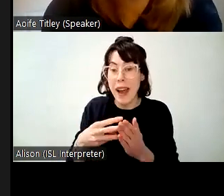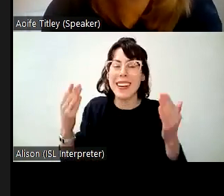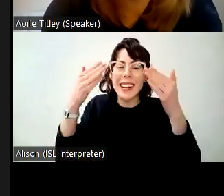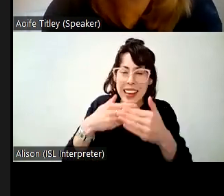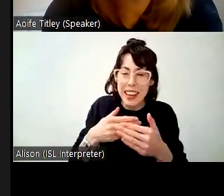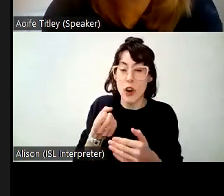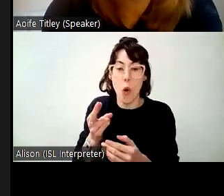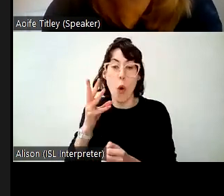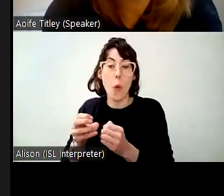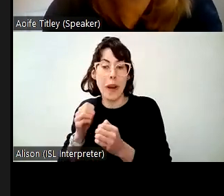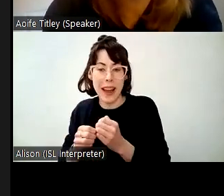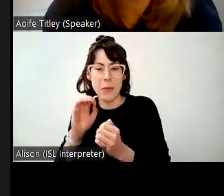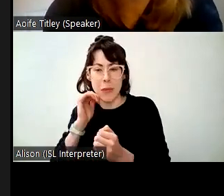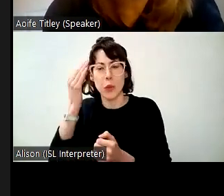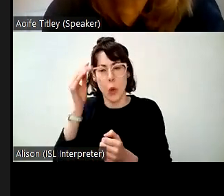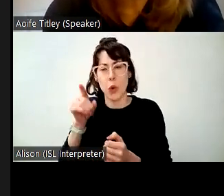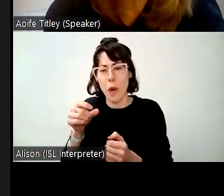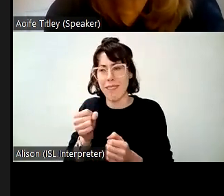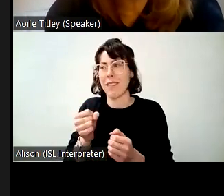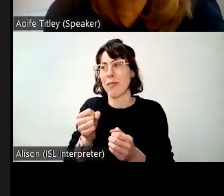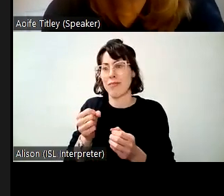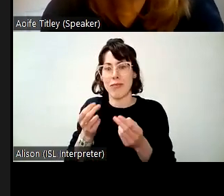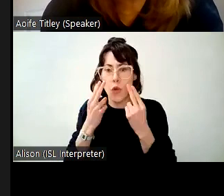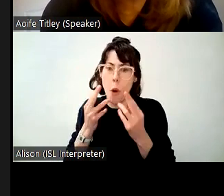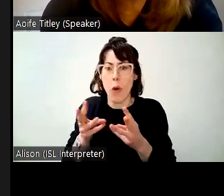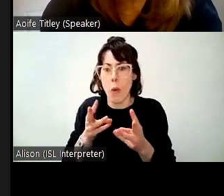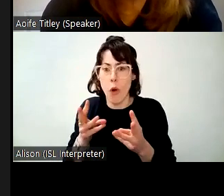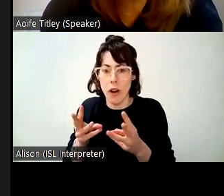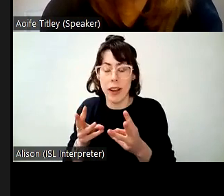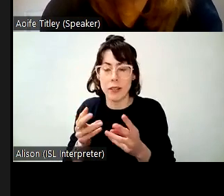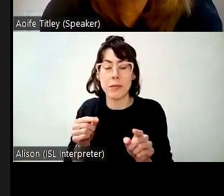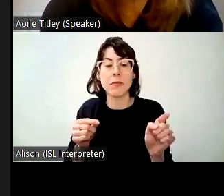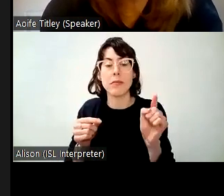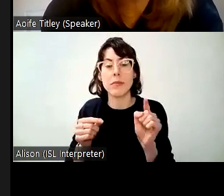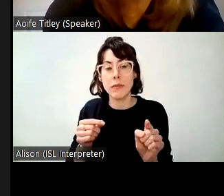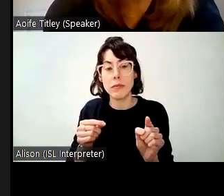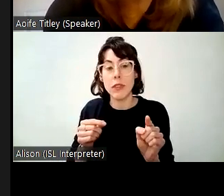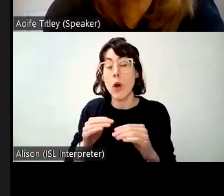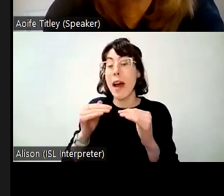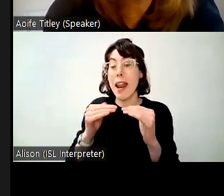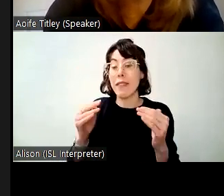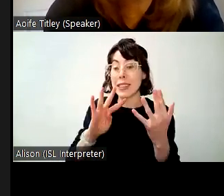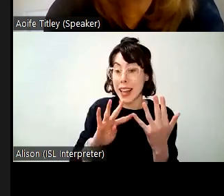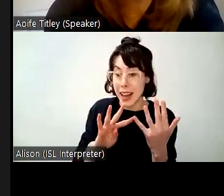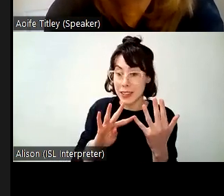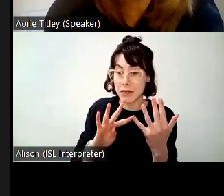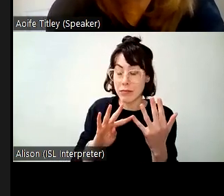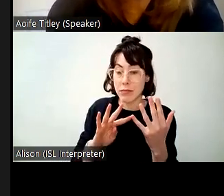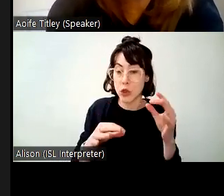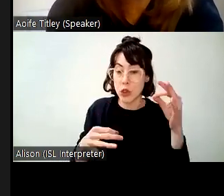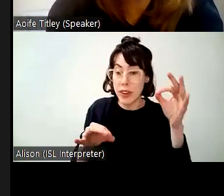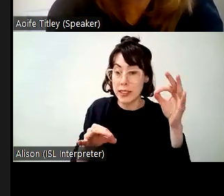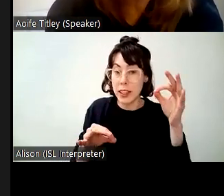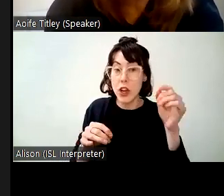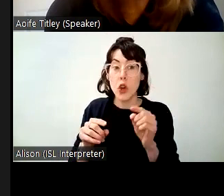support people in terms of accessing them. It's level 9, so it's a postgraduate certificate, and you receive 20 credits for completion